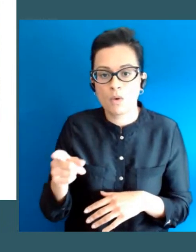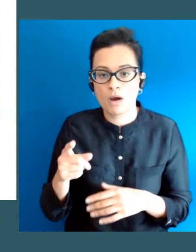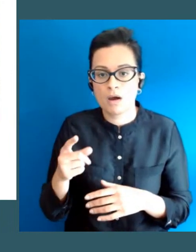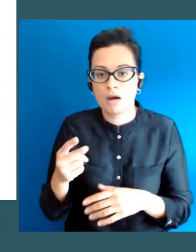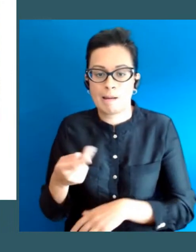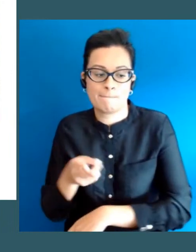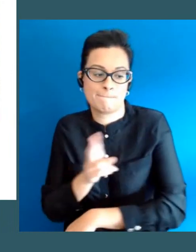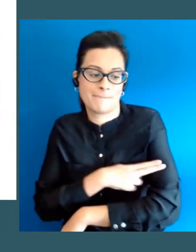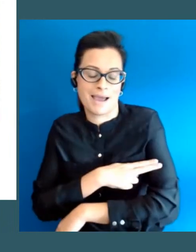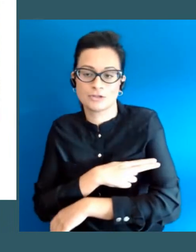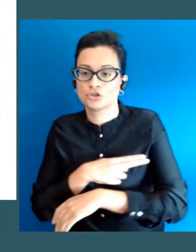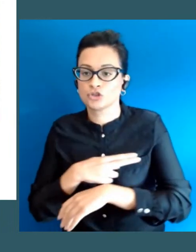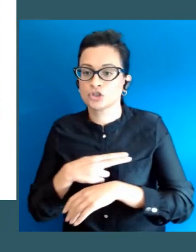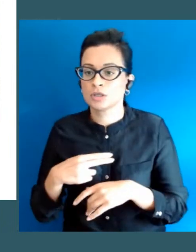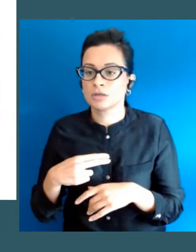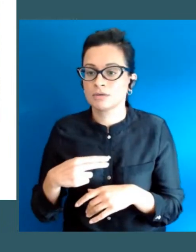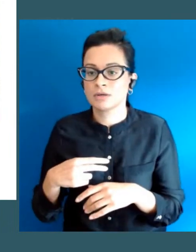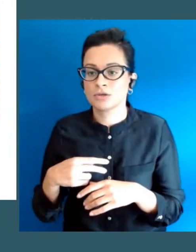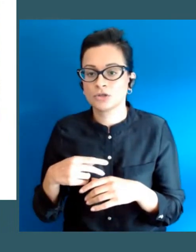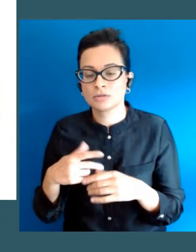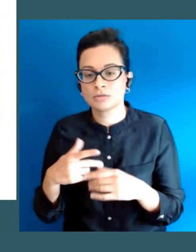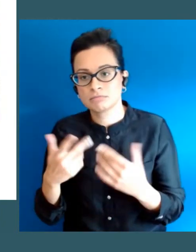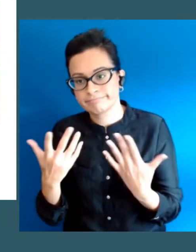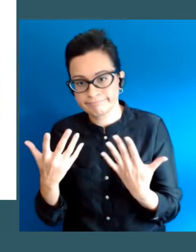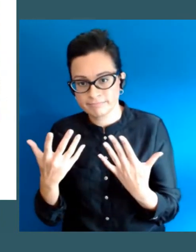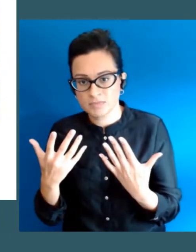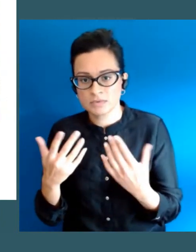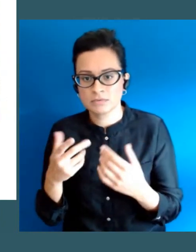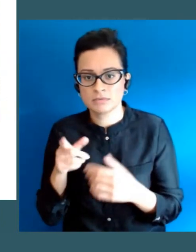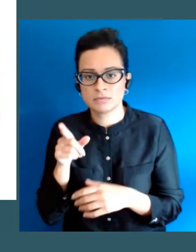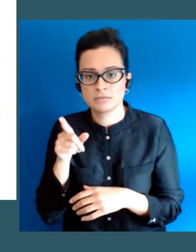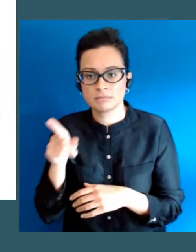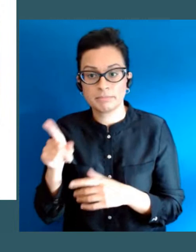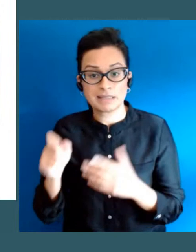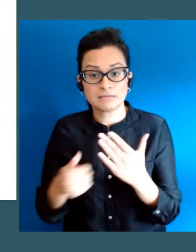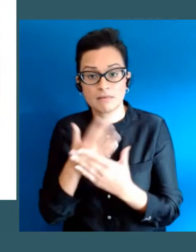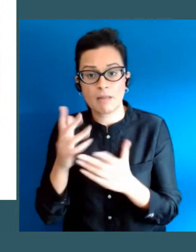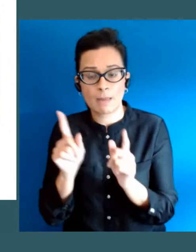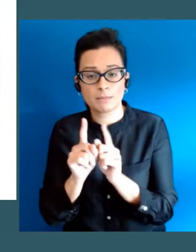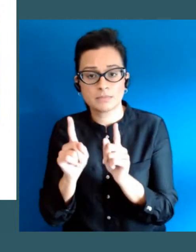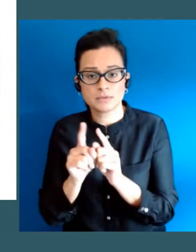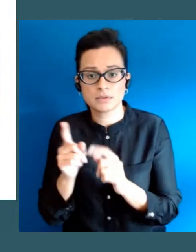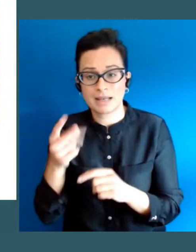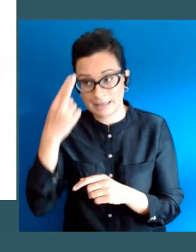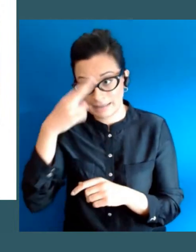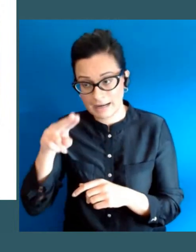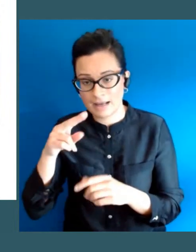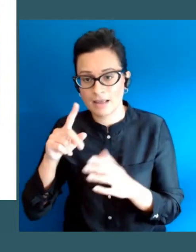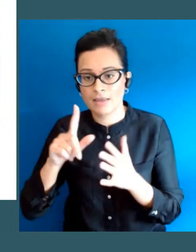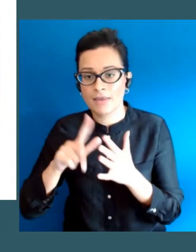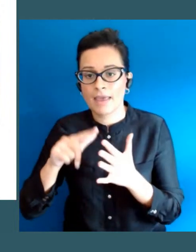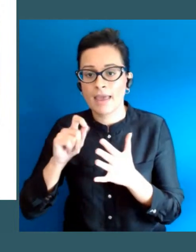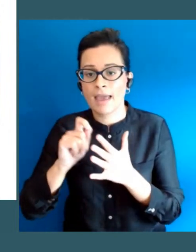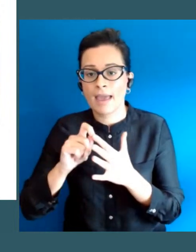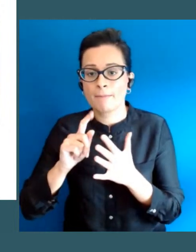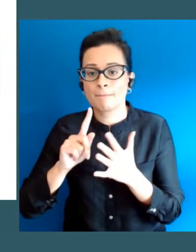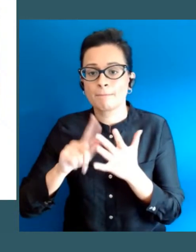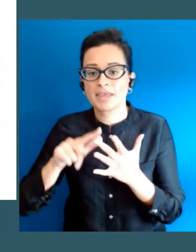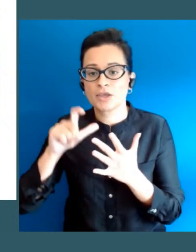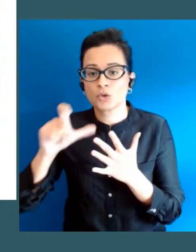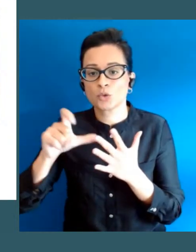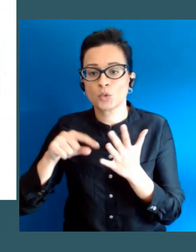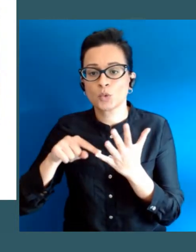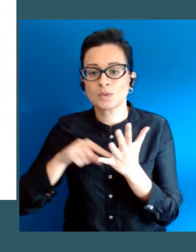as well that has been developed, and we call that the epicutaneous patch. But again,